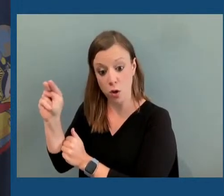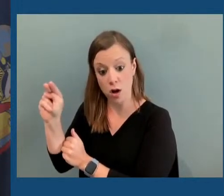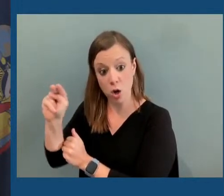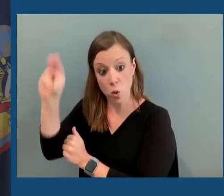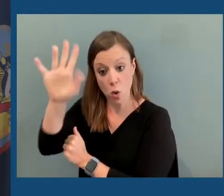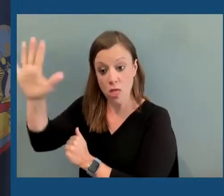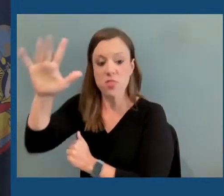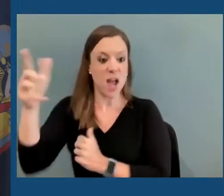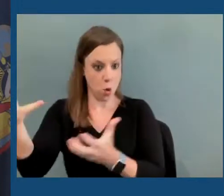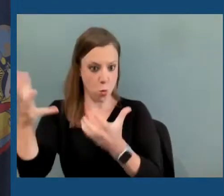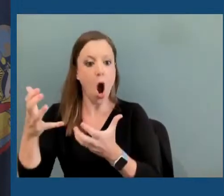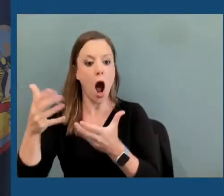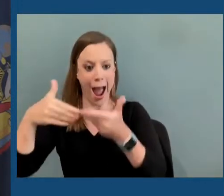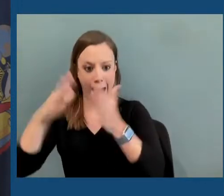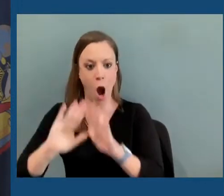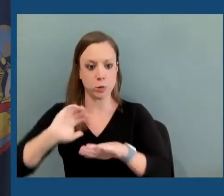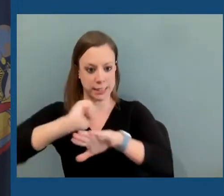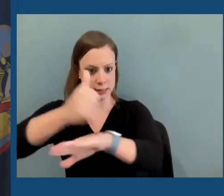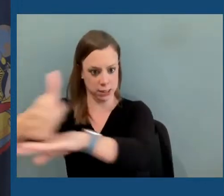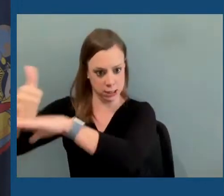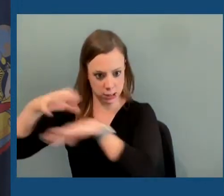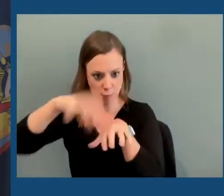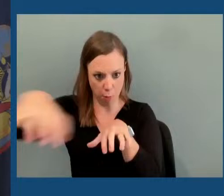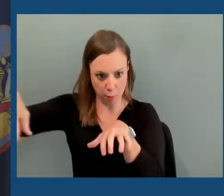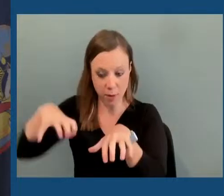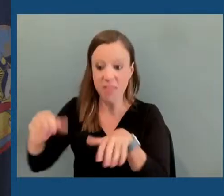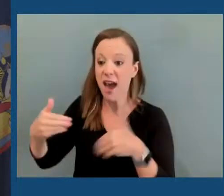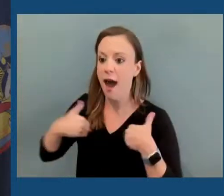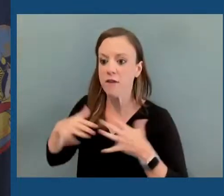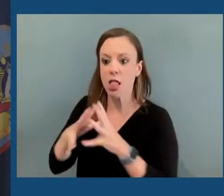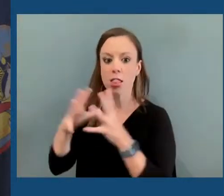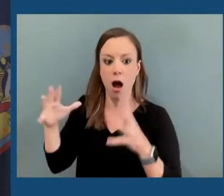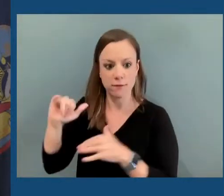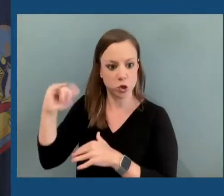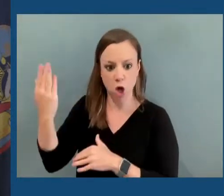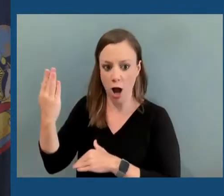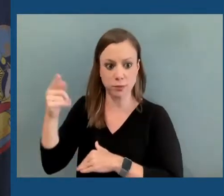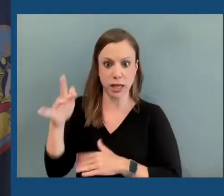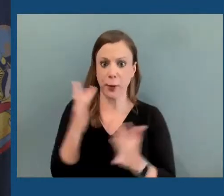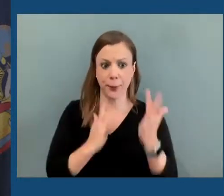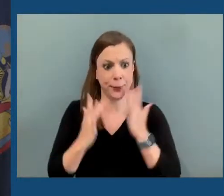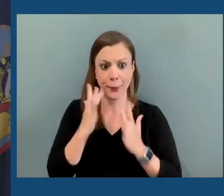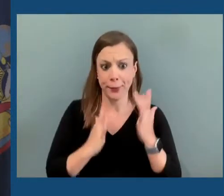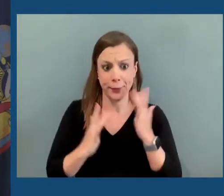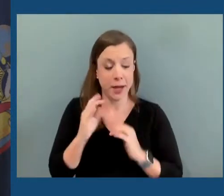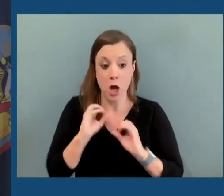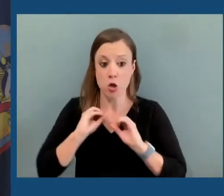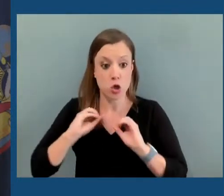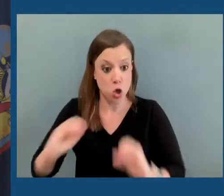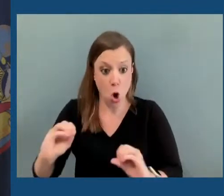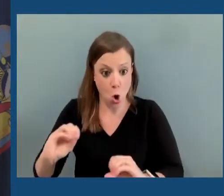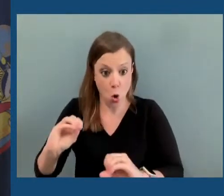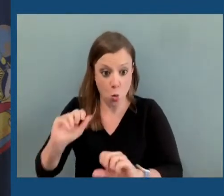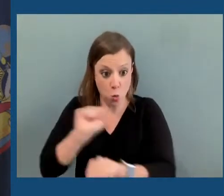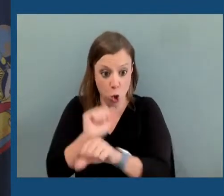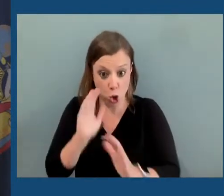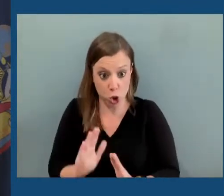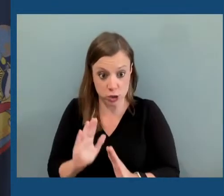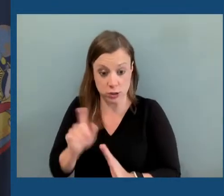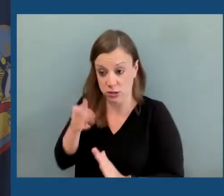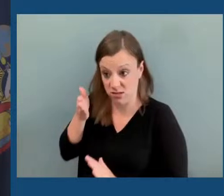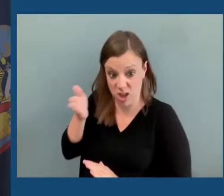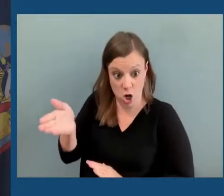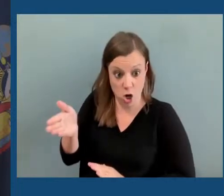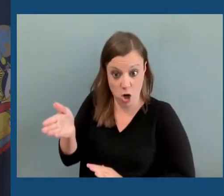They have so many jobs that are unfilled in hospitality, the hotels, the restaurants, where we're trying to attract more people to go to the